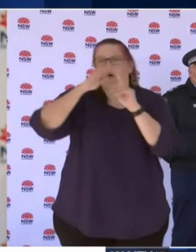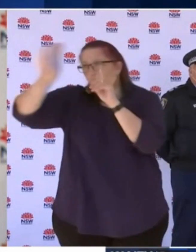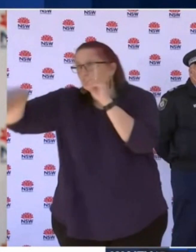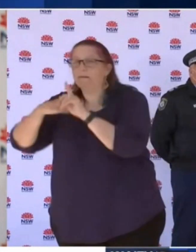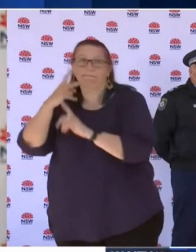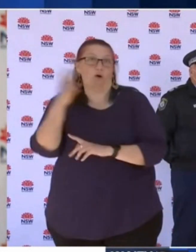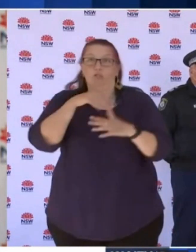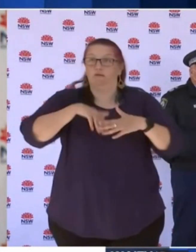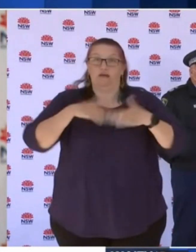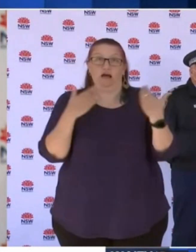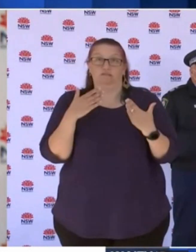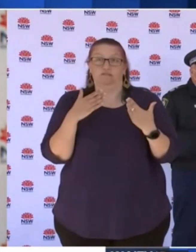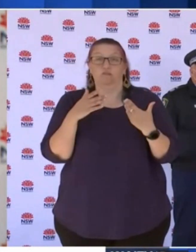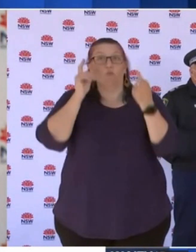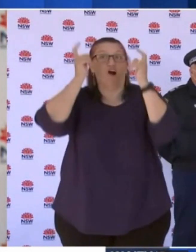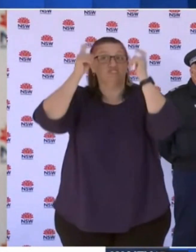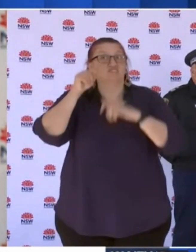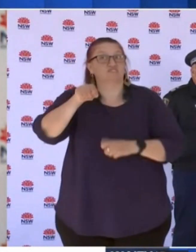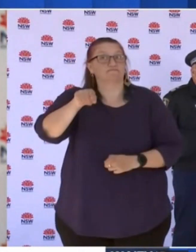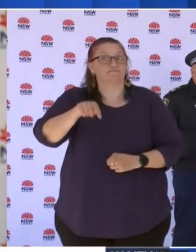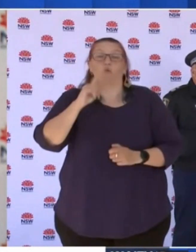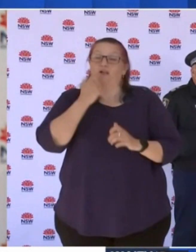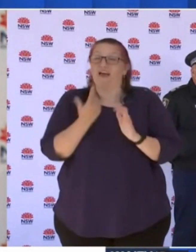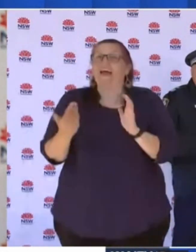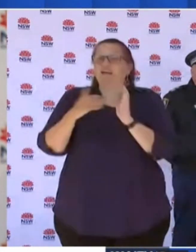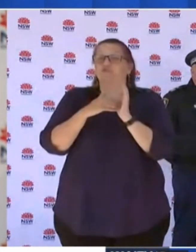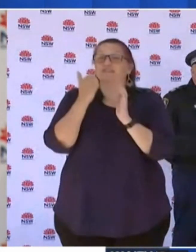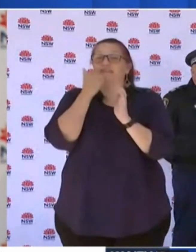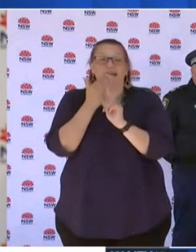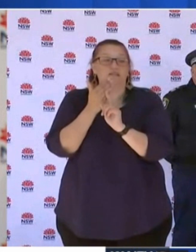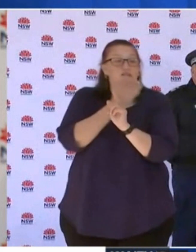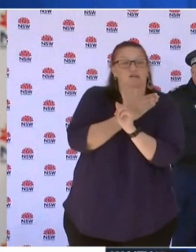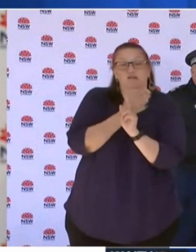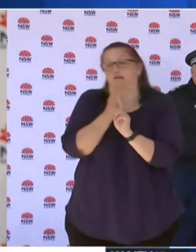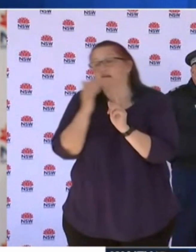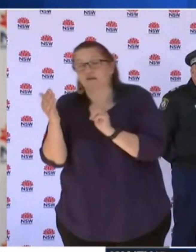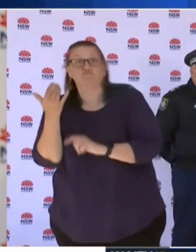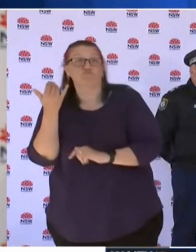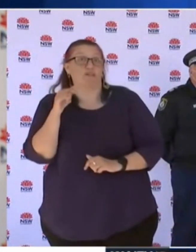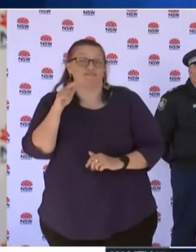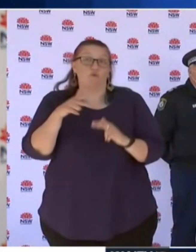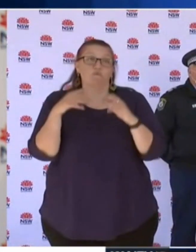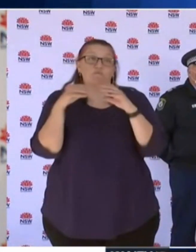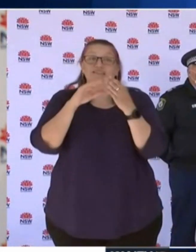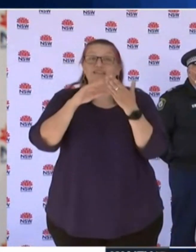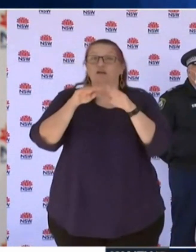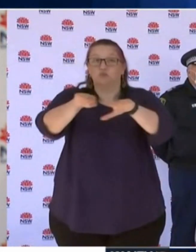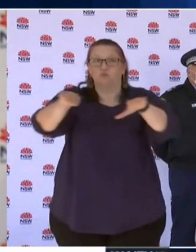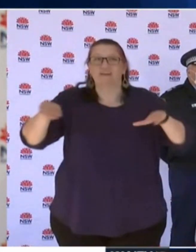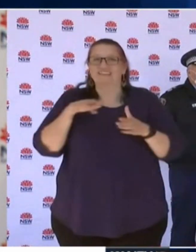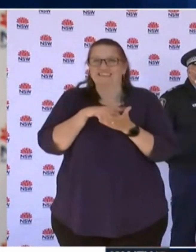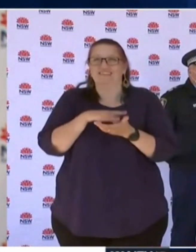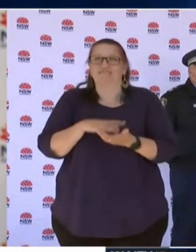June. We probably will be announcing some additional dates related to the Bankstown Swimming Centre as we investigate